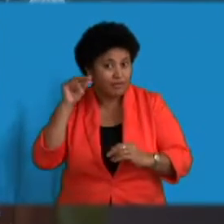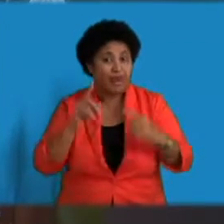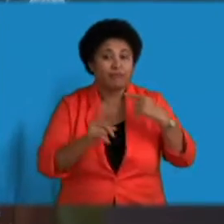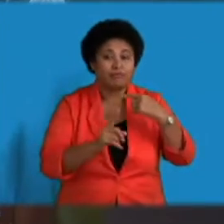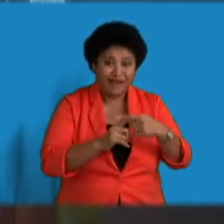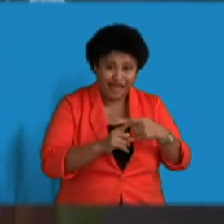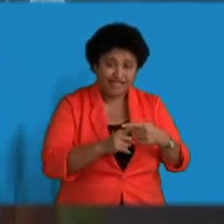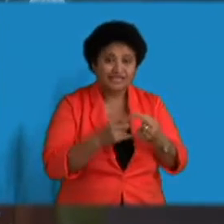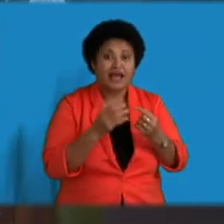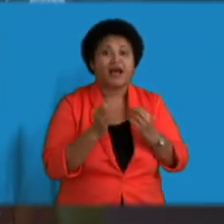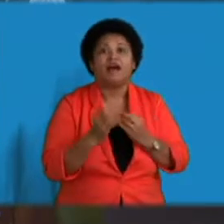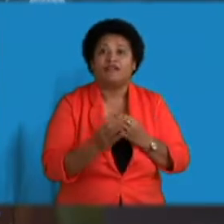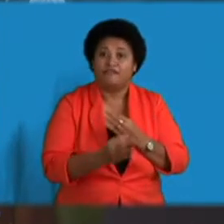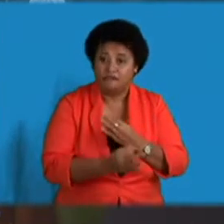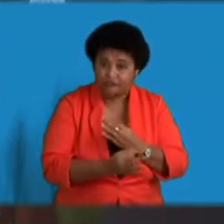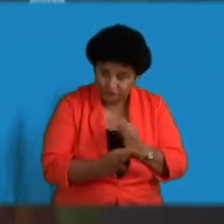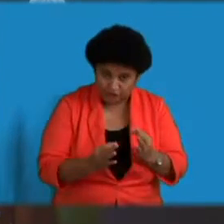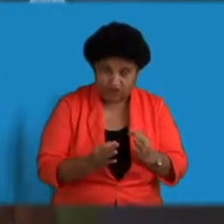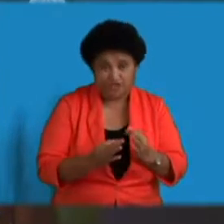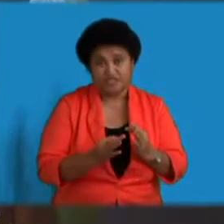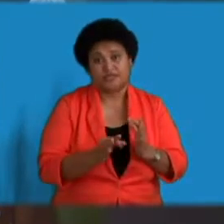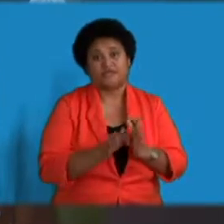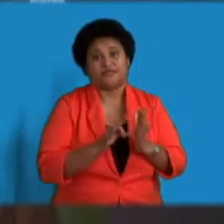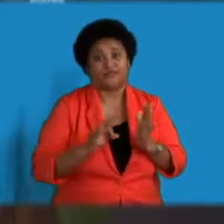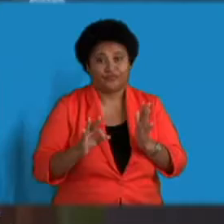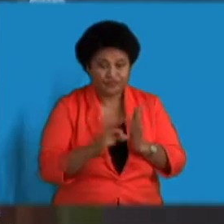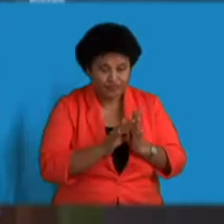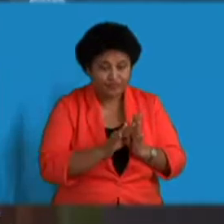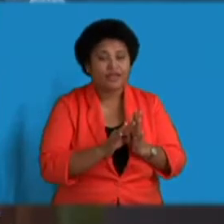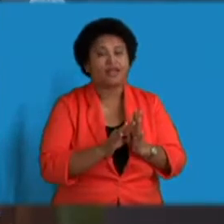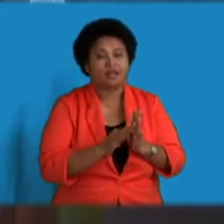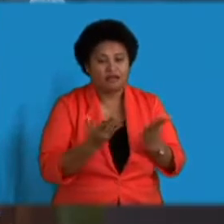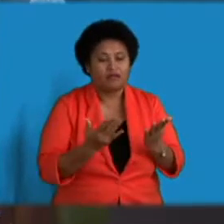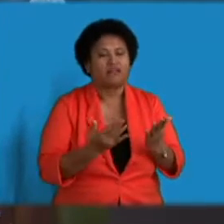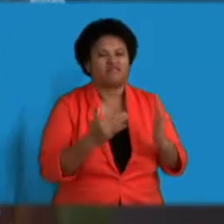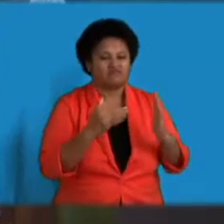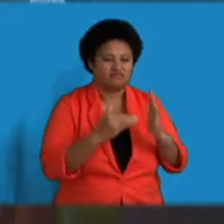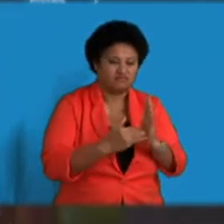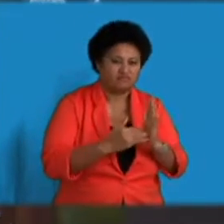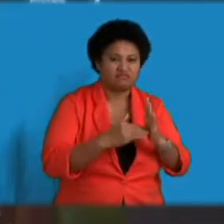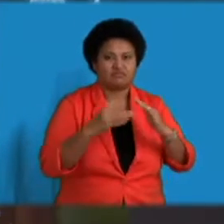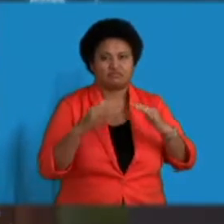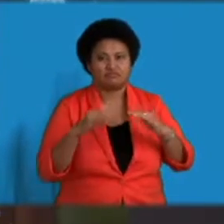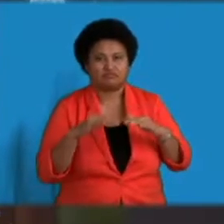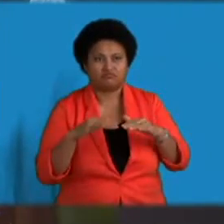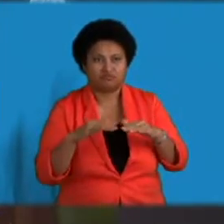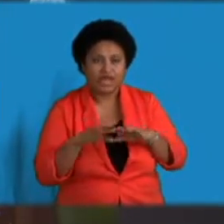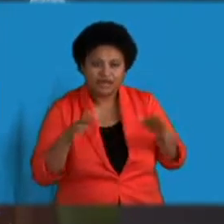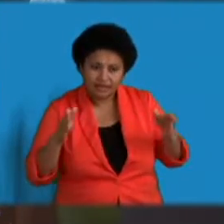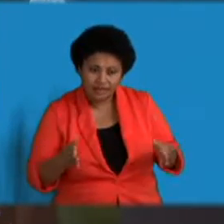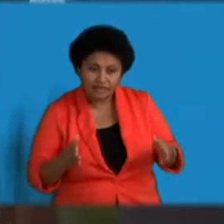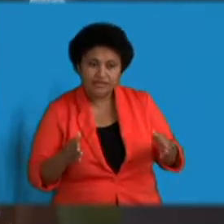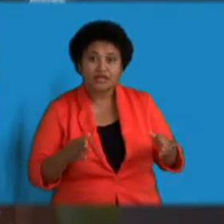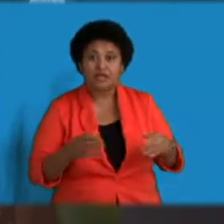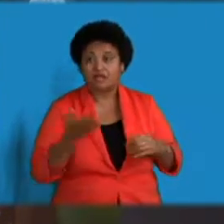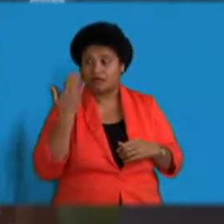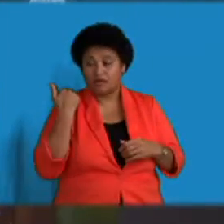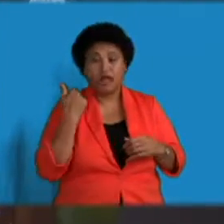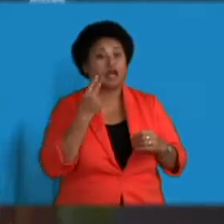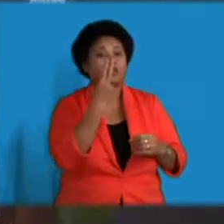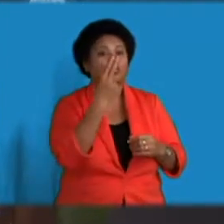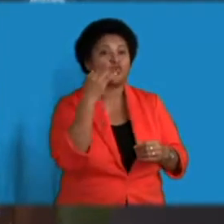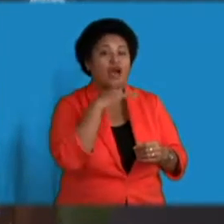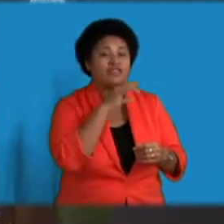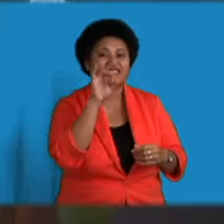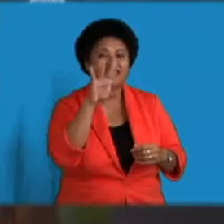furnitures. Over the last 2 years, 2015 and 2016, we had supported 210 schools